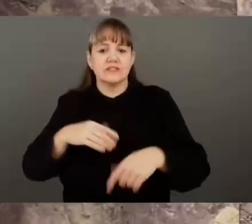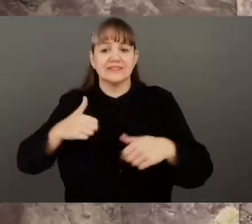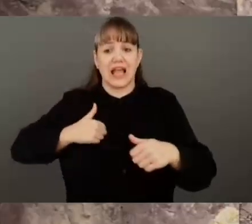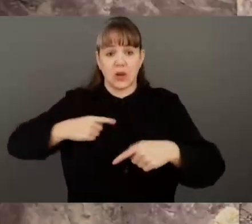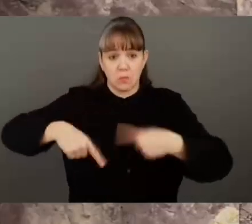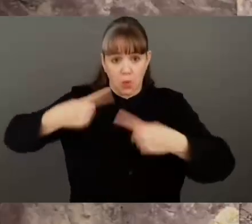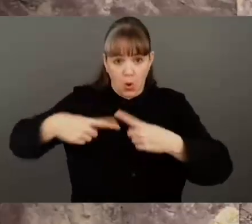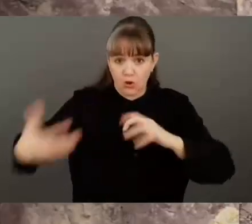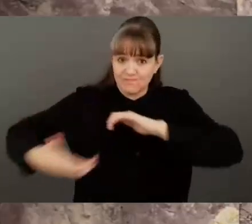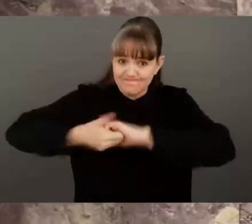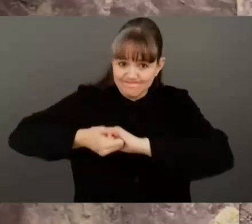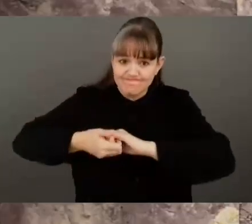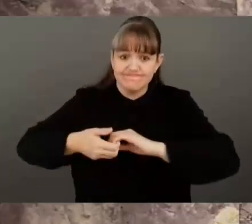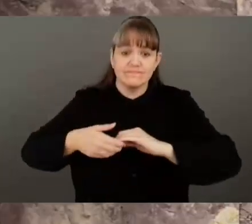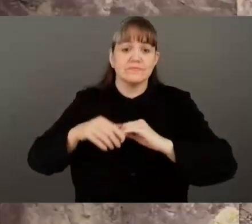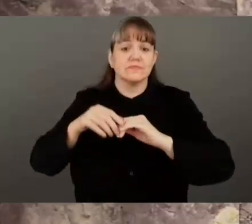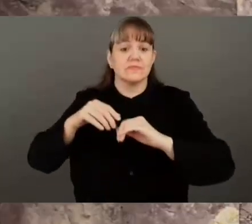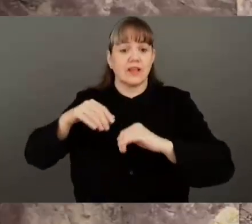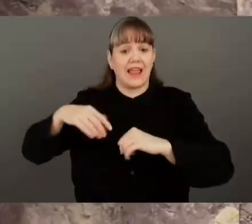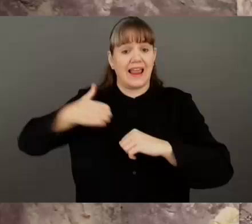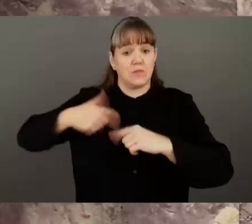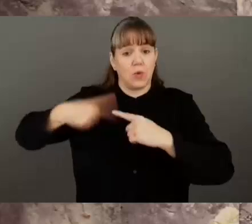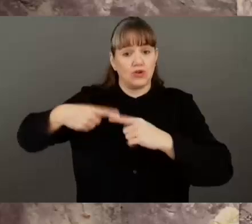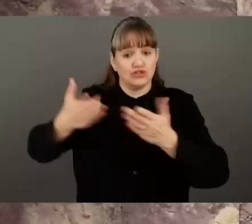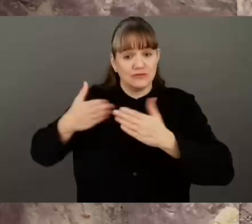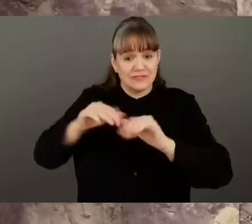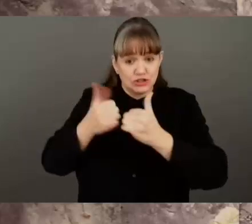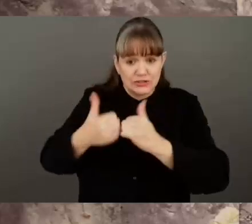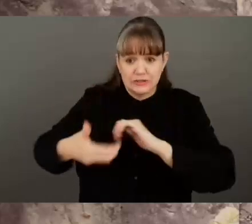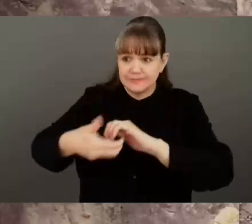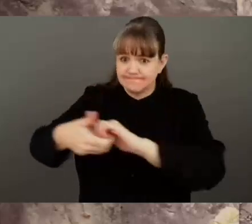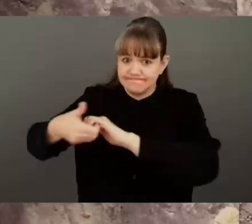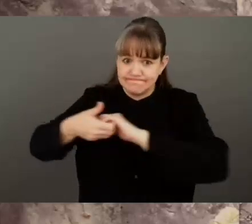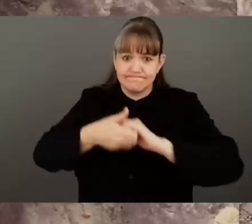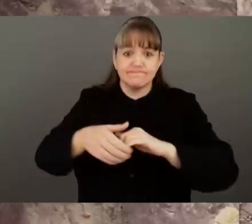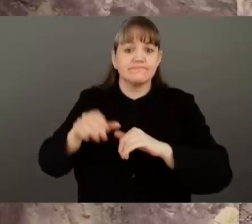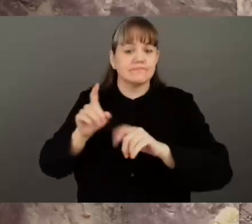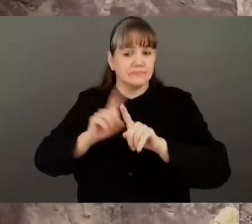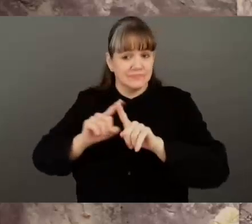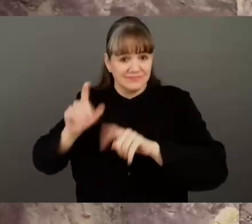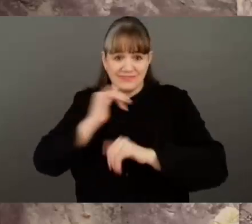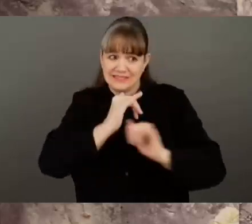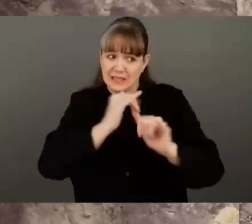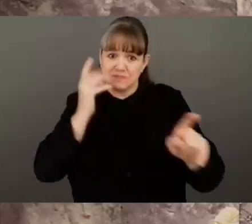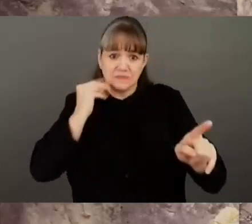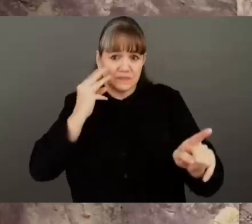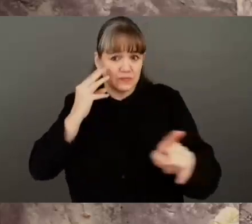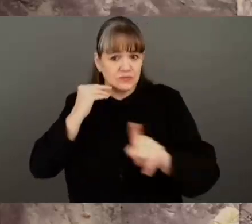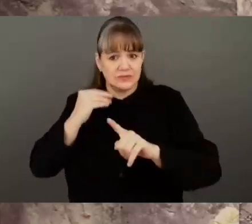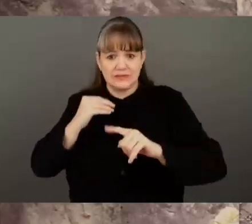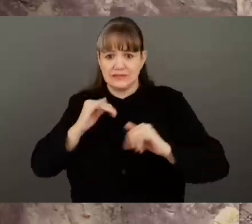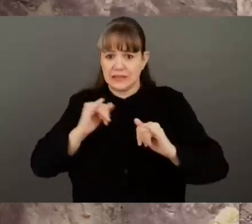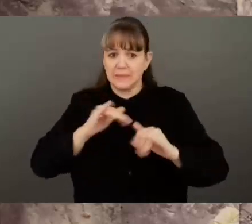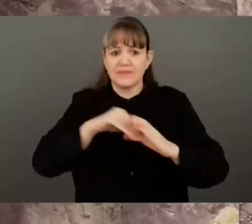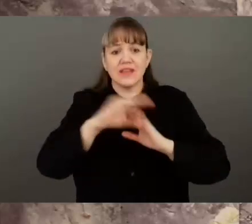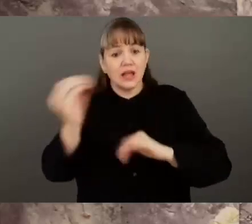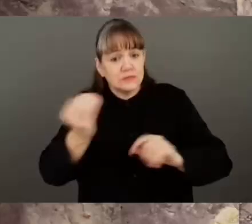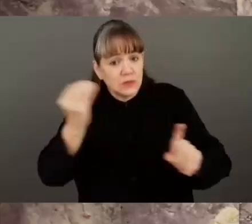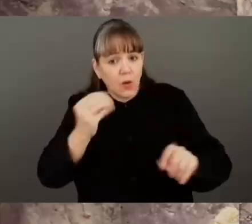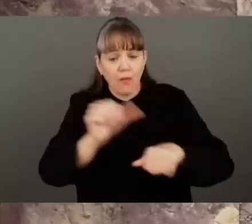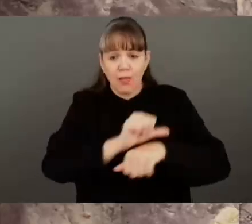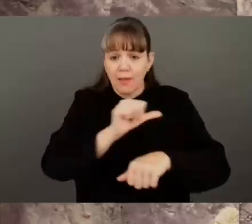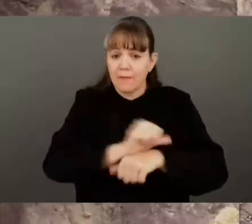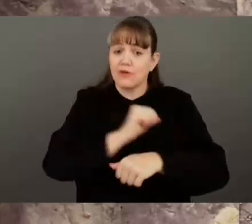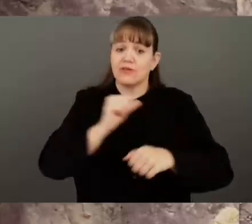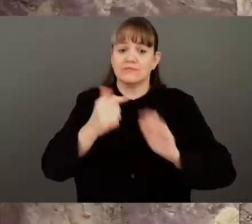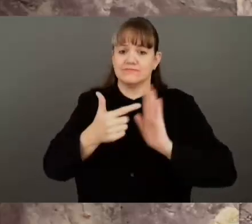same crimes, Alberta and Ontario, are now looking at BC as a model. And we will continue to...